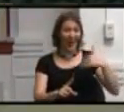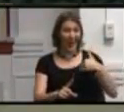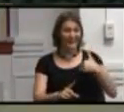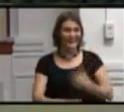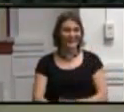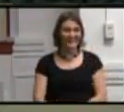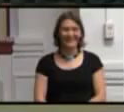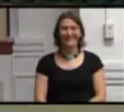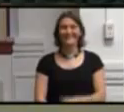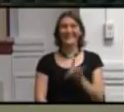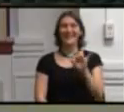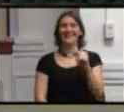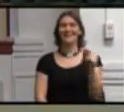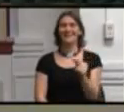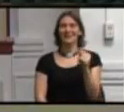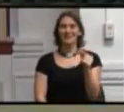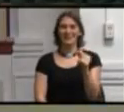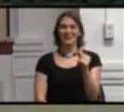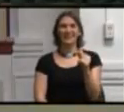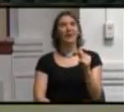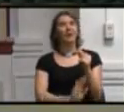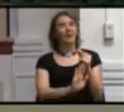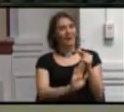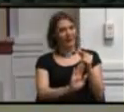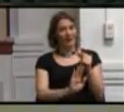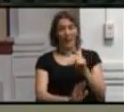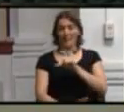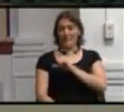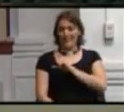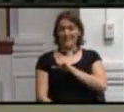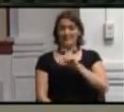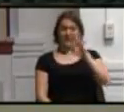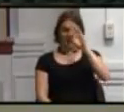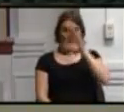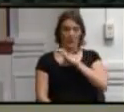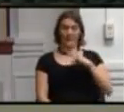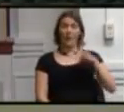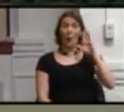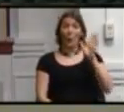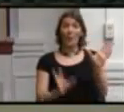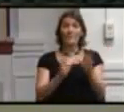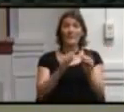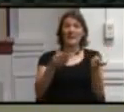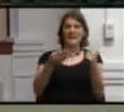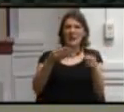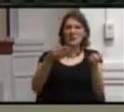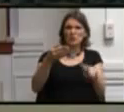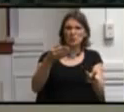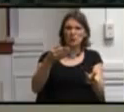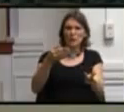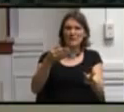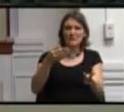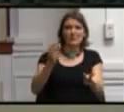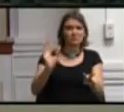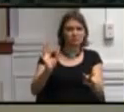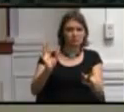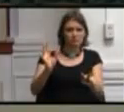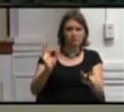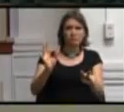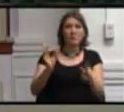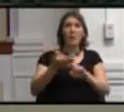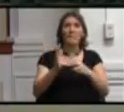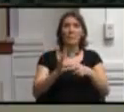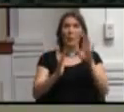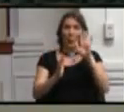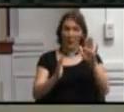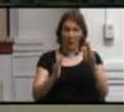And that does note that Police Fire Committee is going to be meeting next week or the week after. And so hopefully